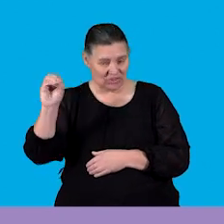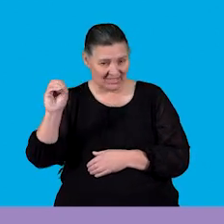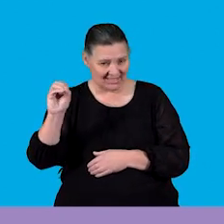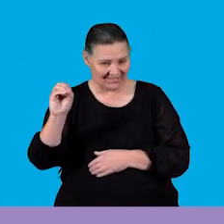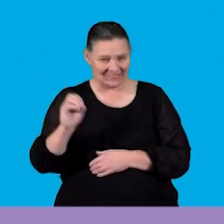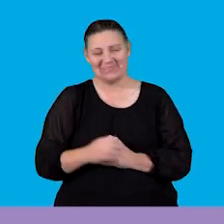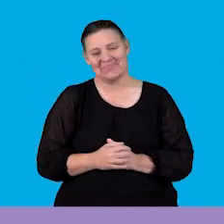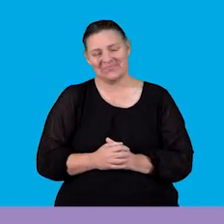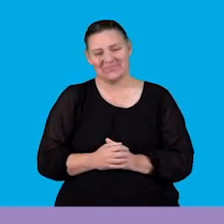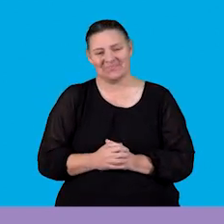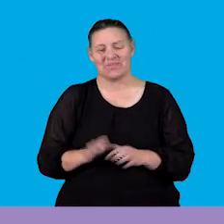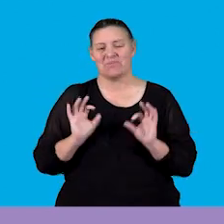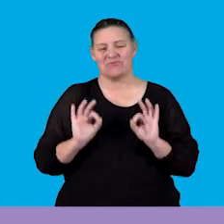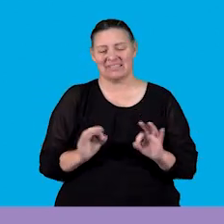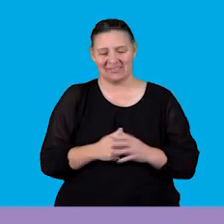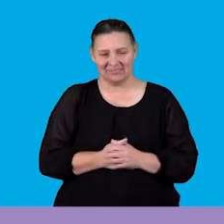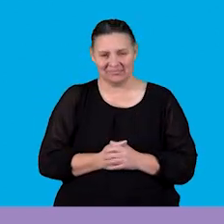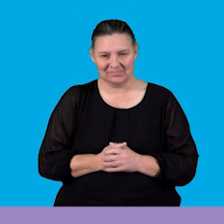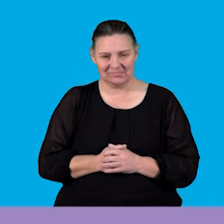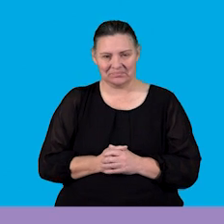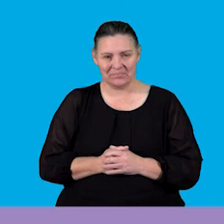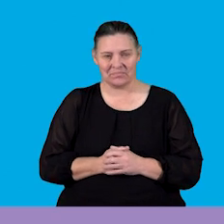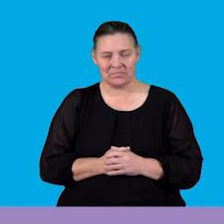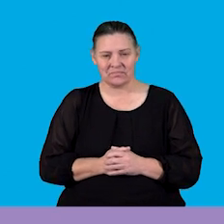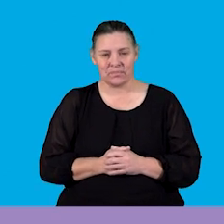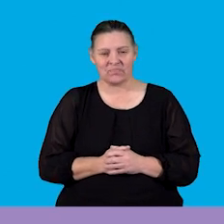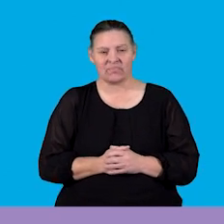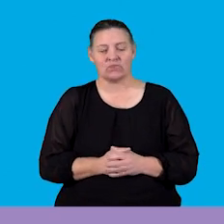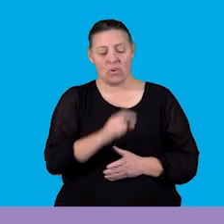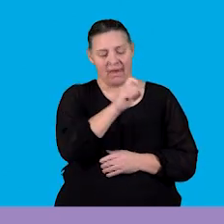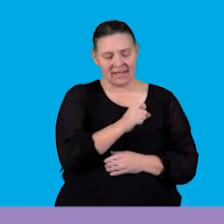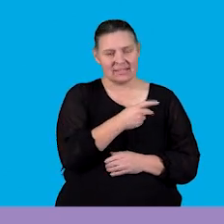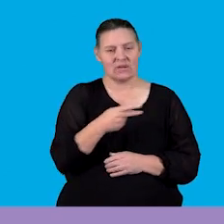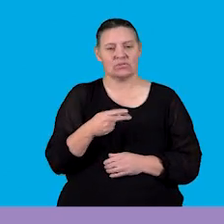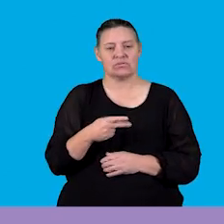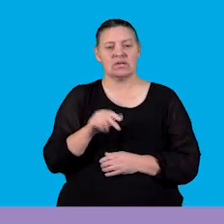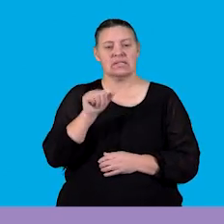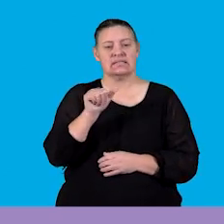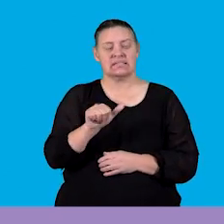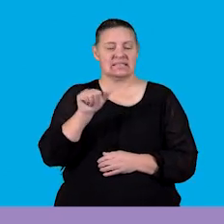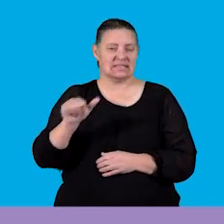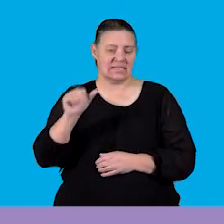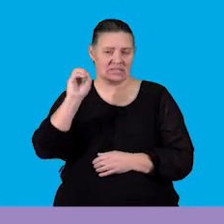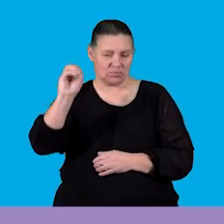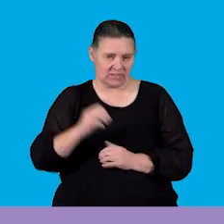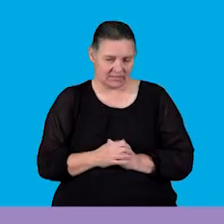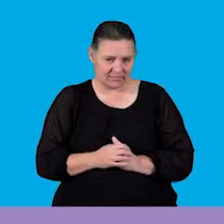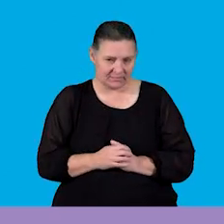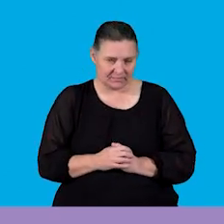66 degrees, then you are absolutely correct, because 180 degrees